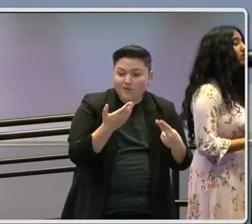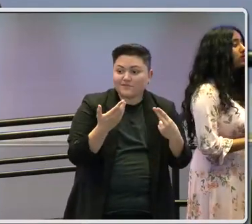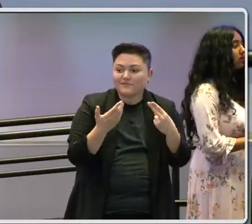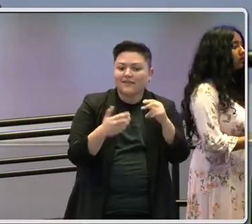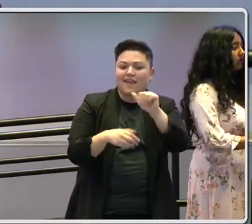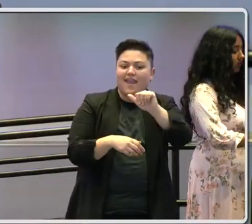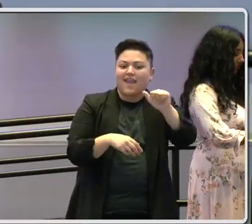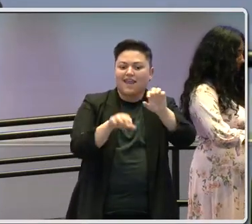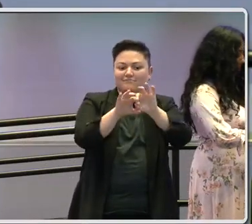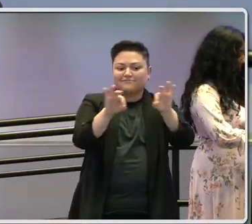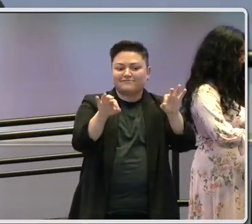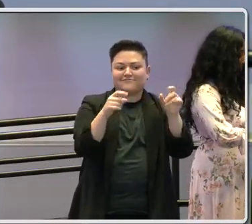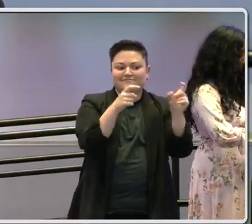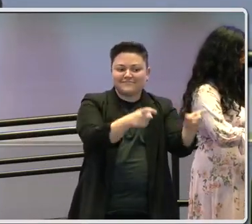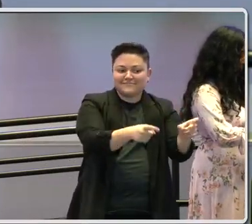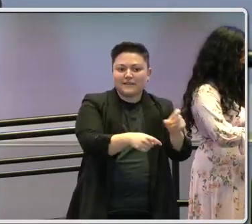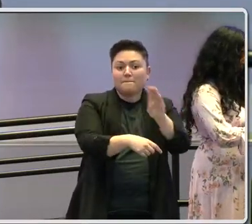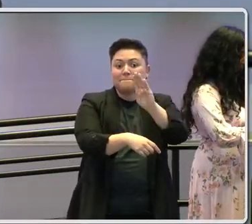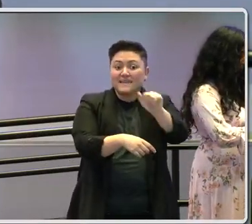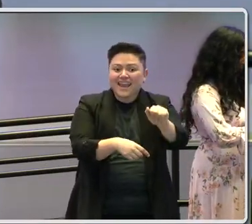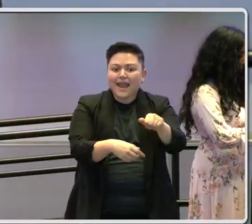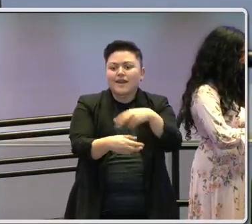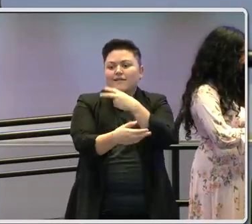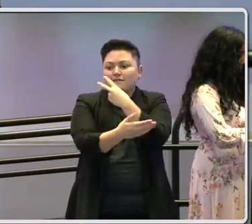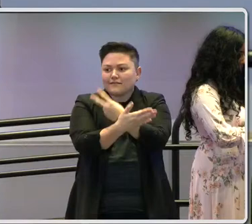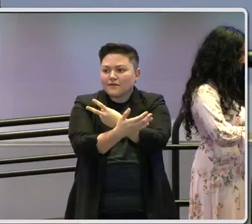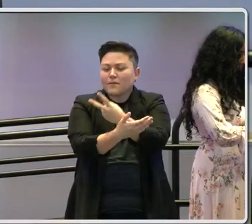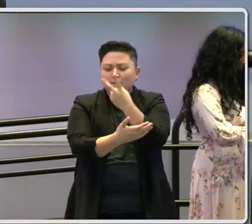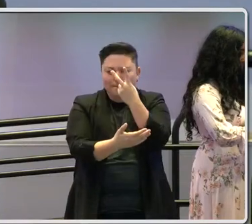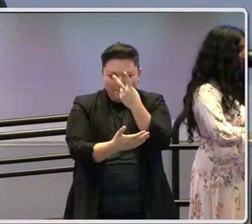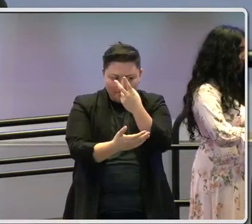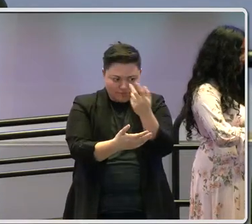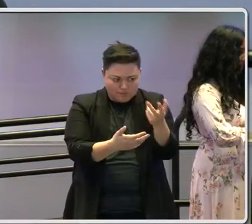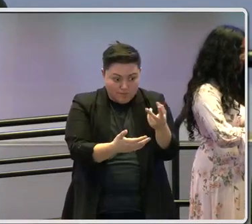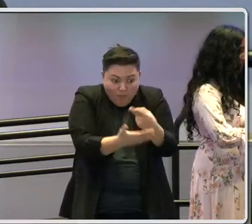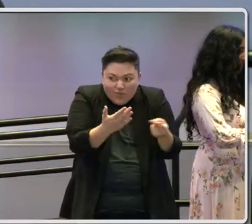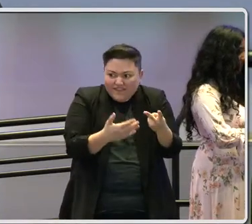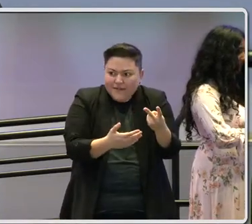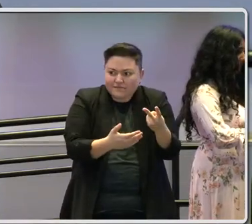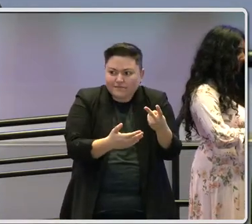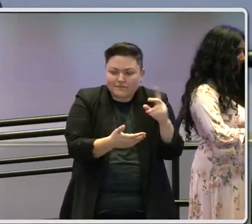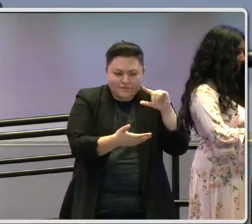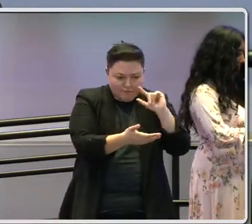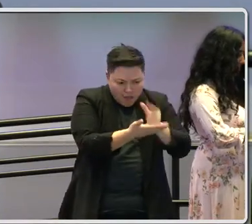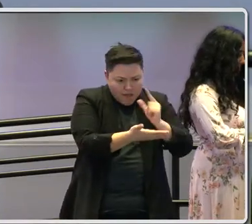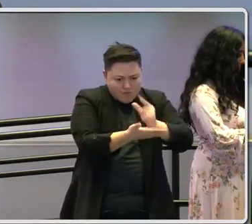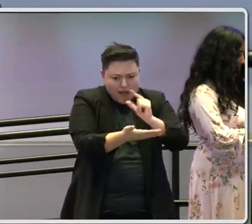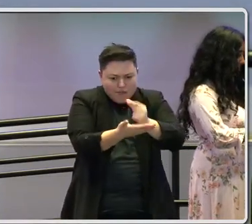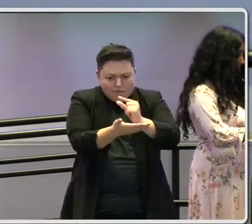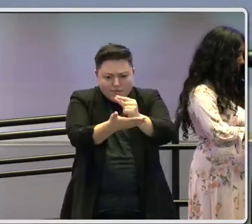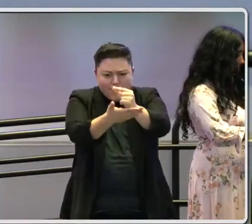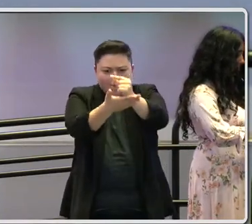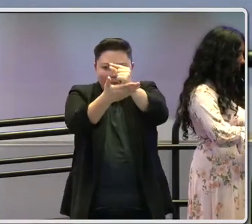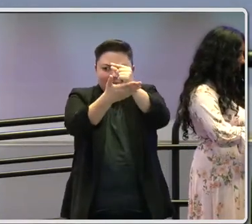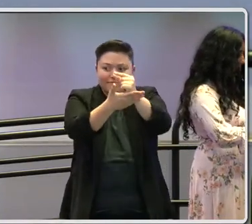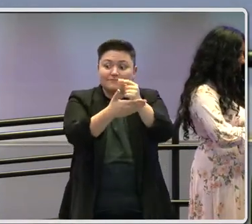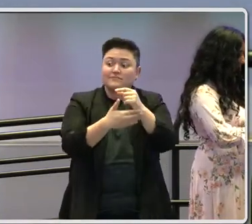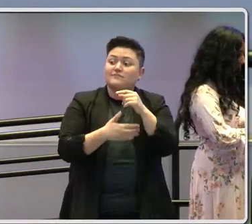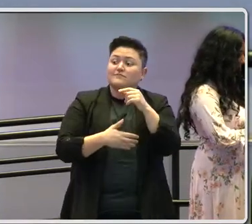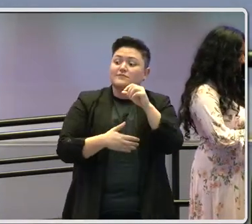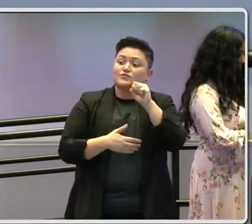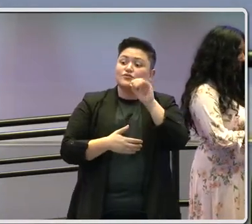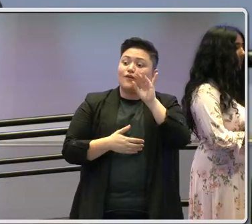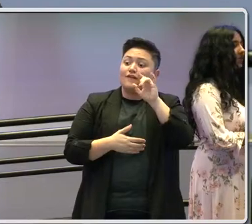their AAs, their bachelor's, and their master's, both of them, by the way. And Sophie is now employed as a social